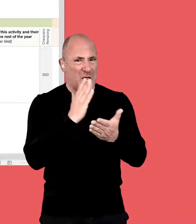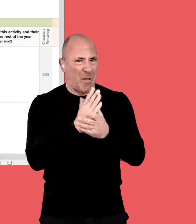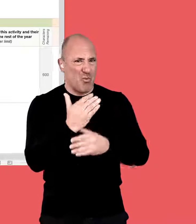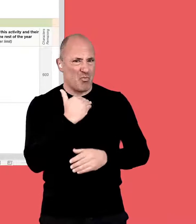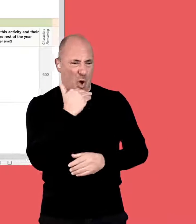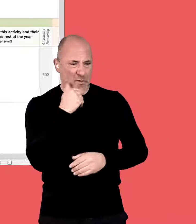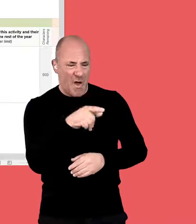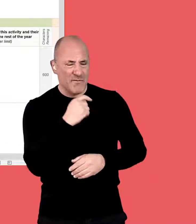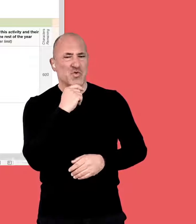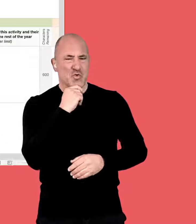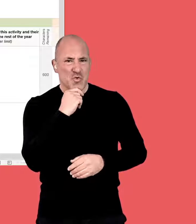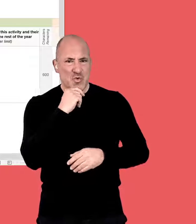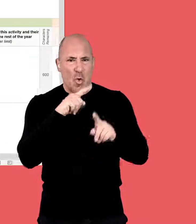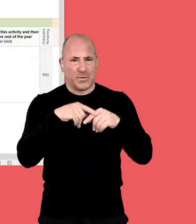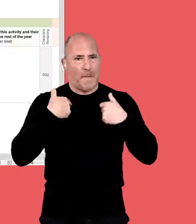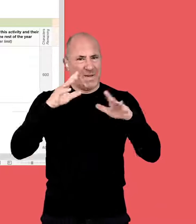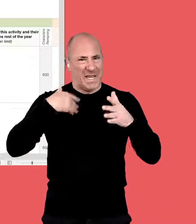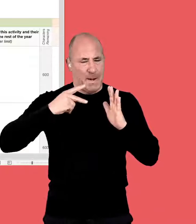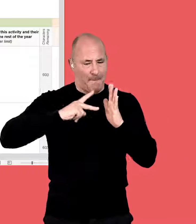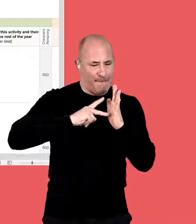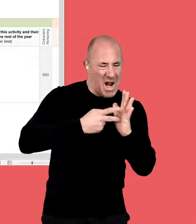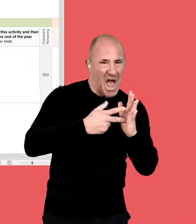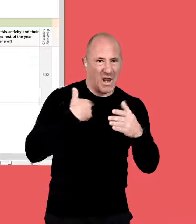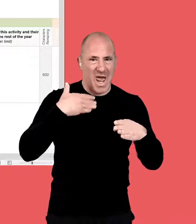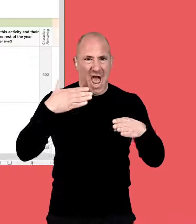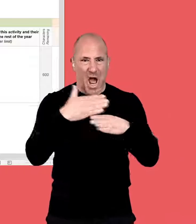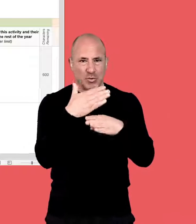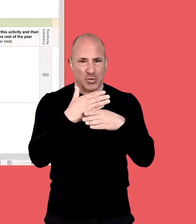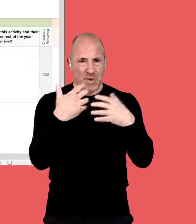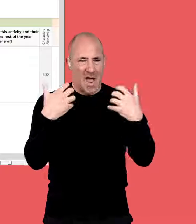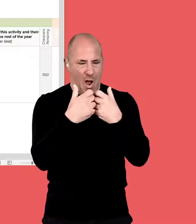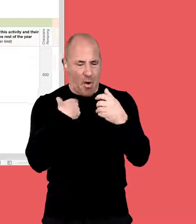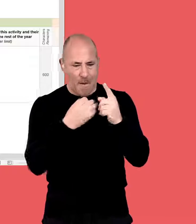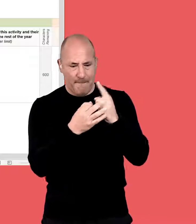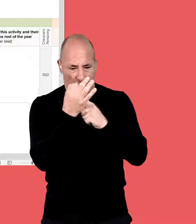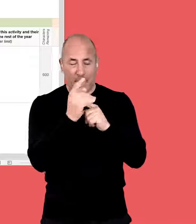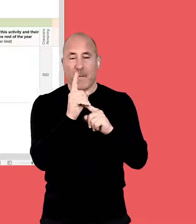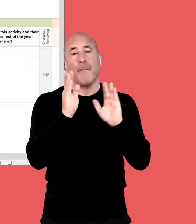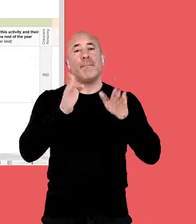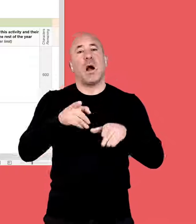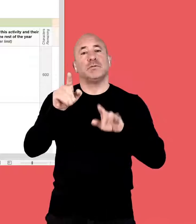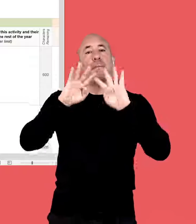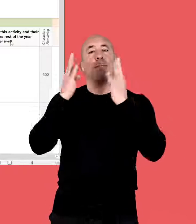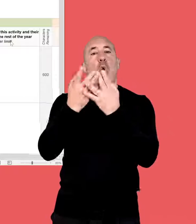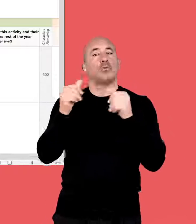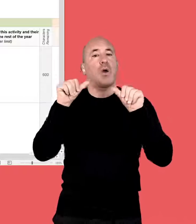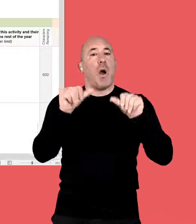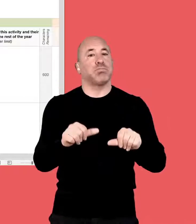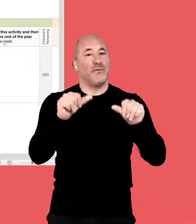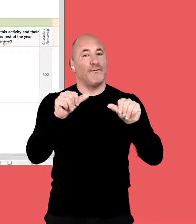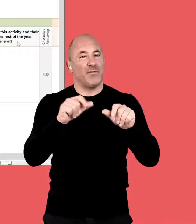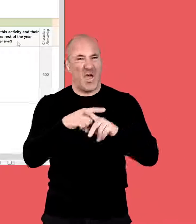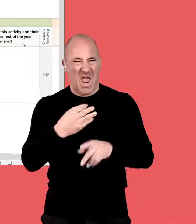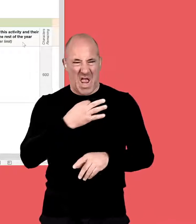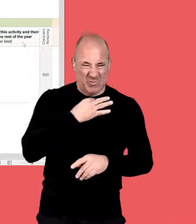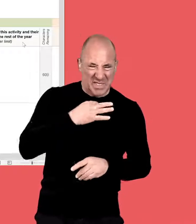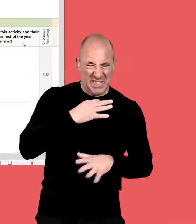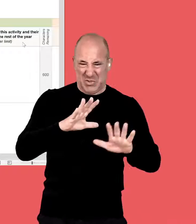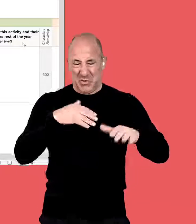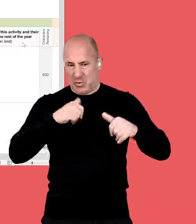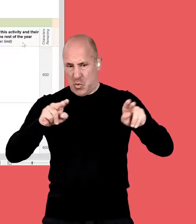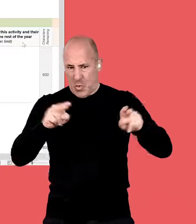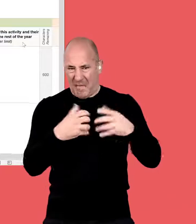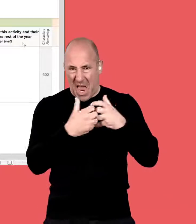insufficient progress is being made and appropriate plans and actions that have been improved by your